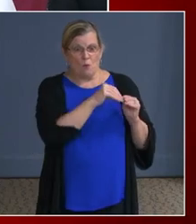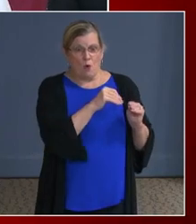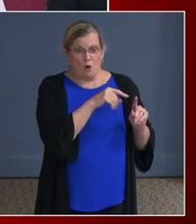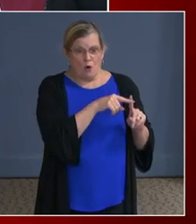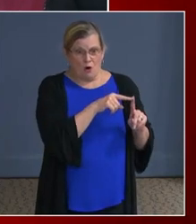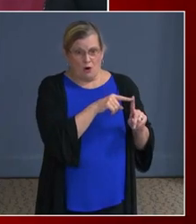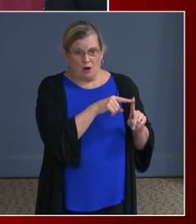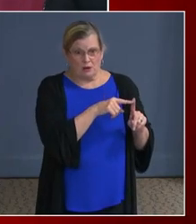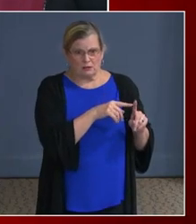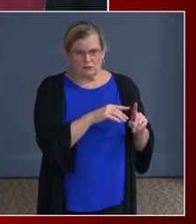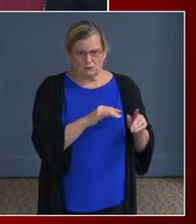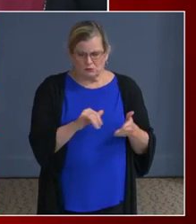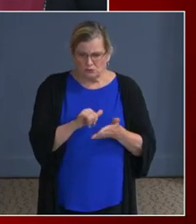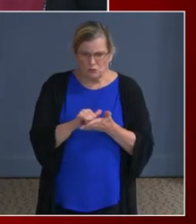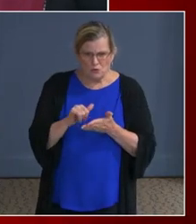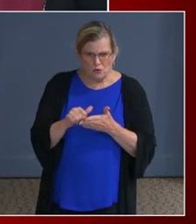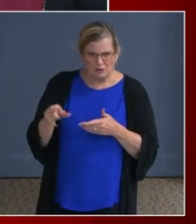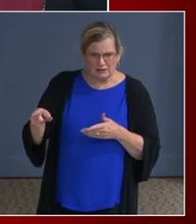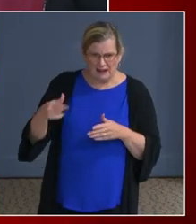rate.